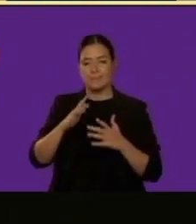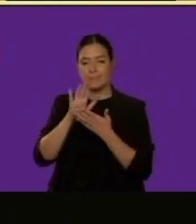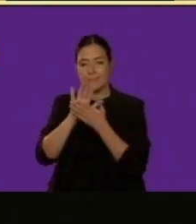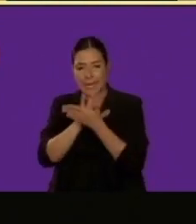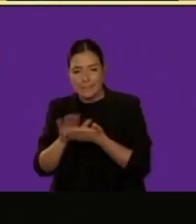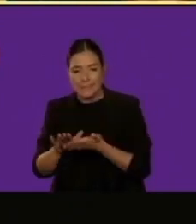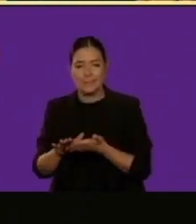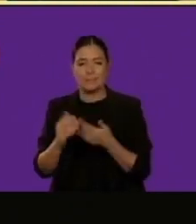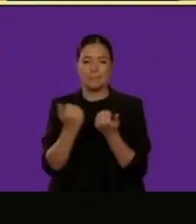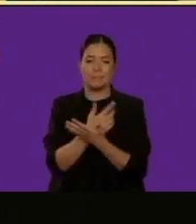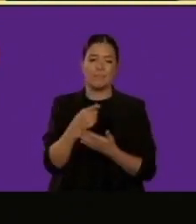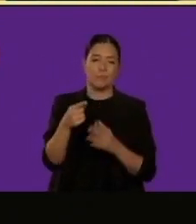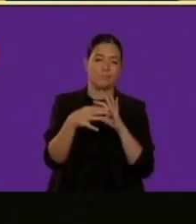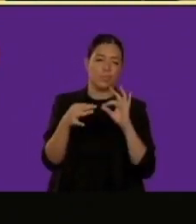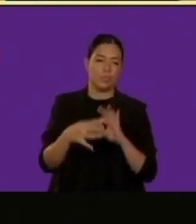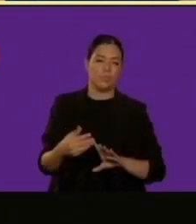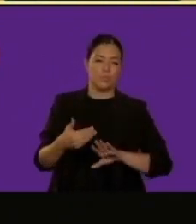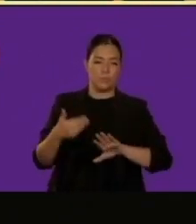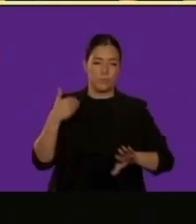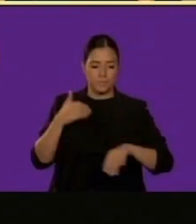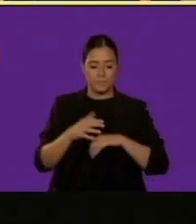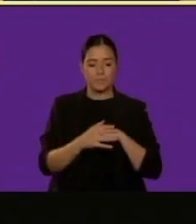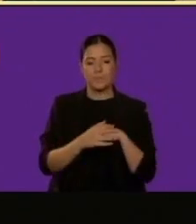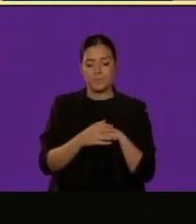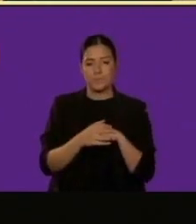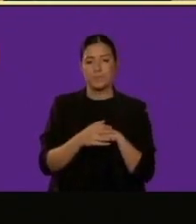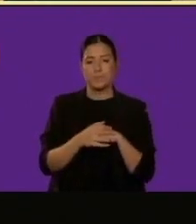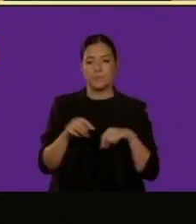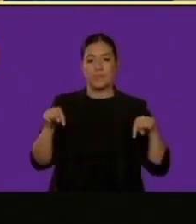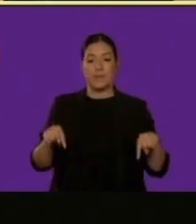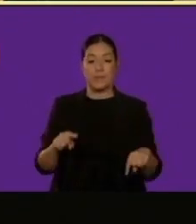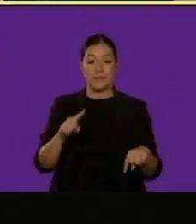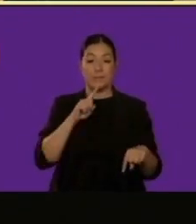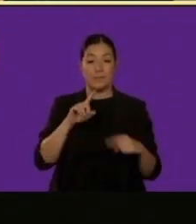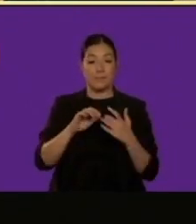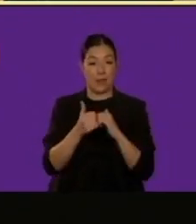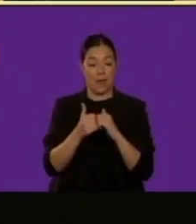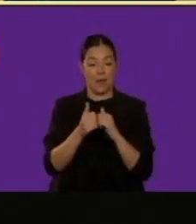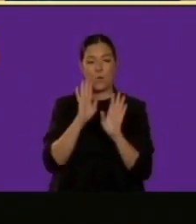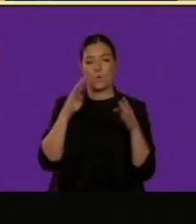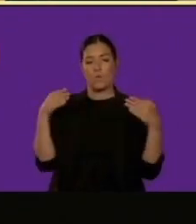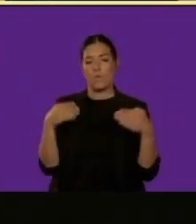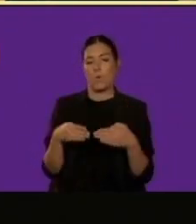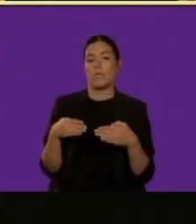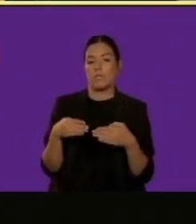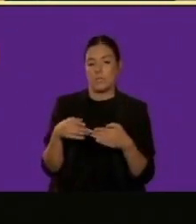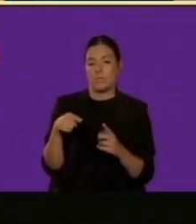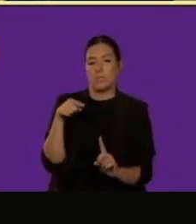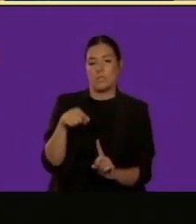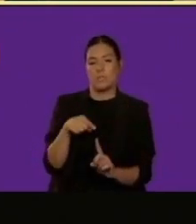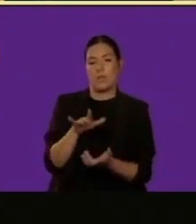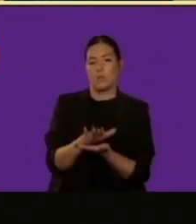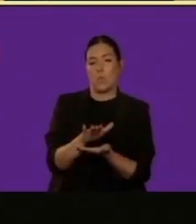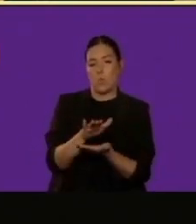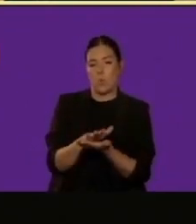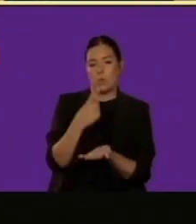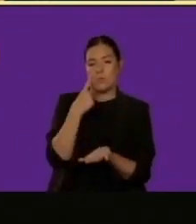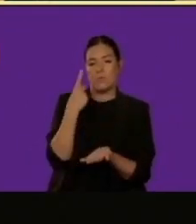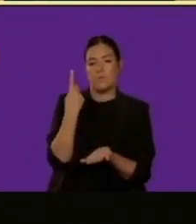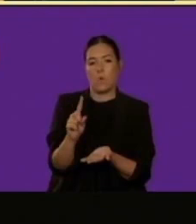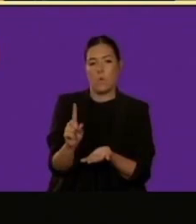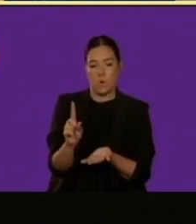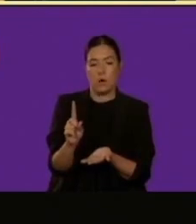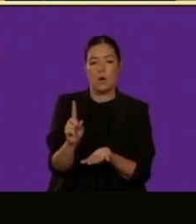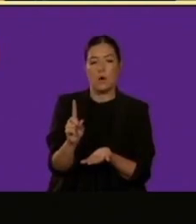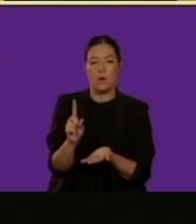in the middle of the year, so they don't know everything. But also we do projects at European level, and